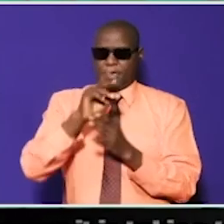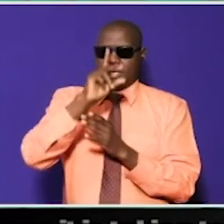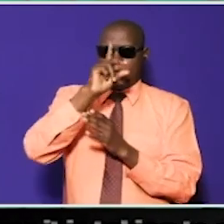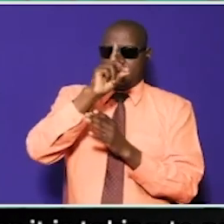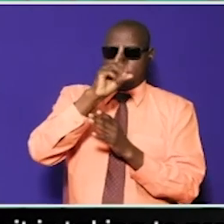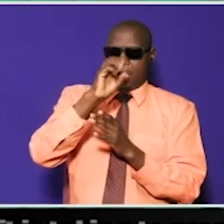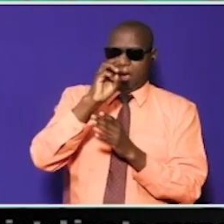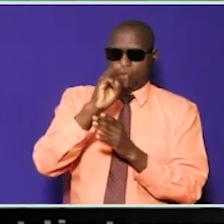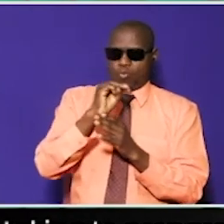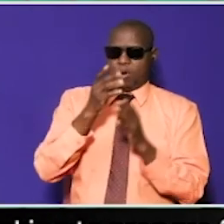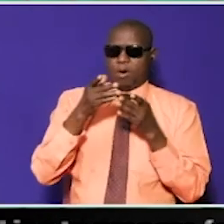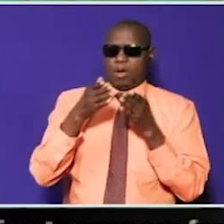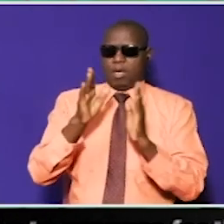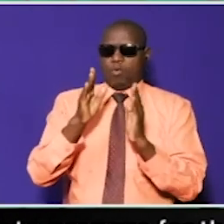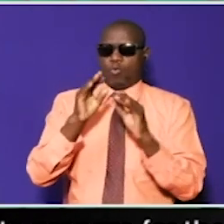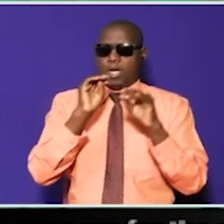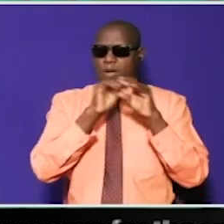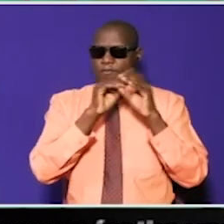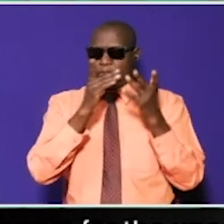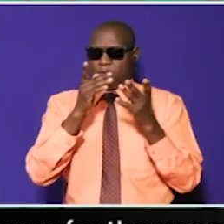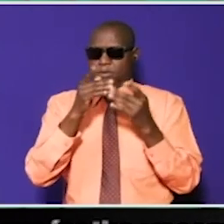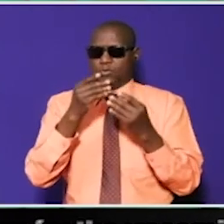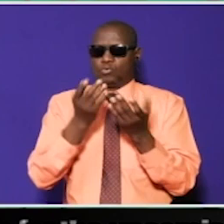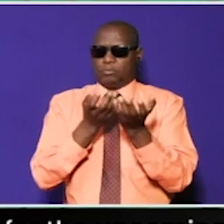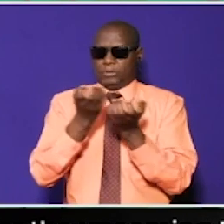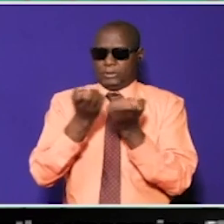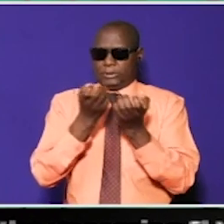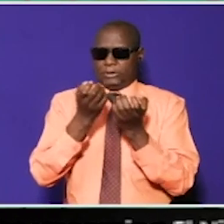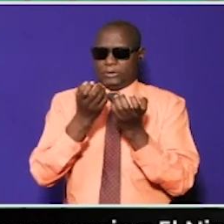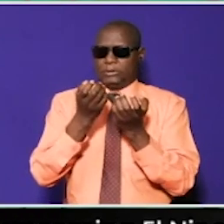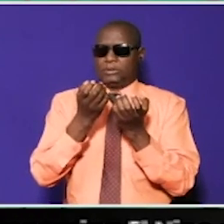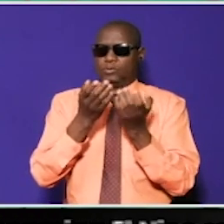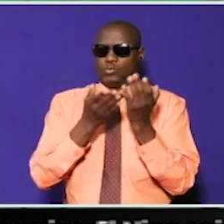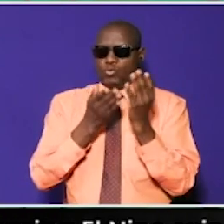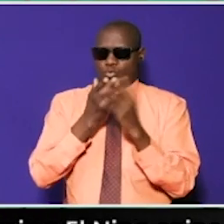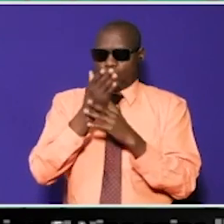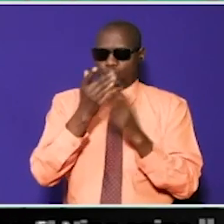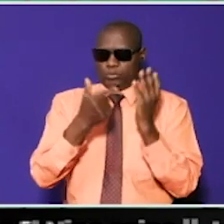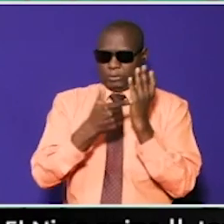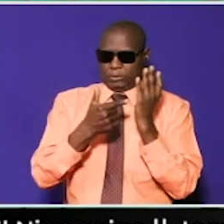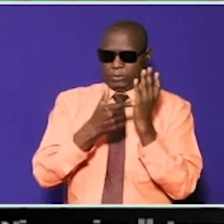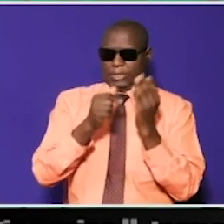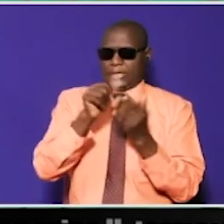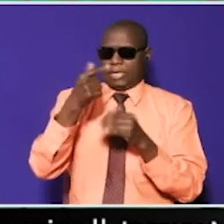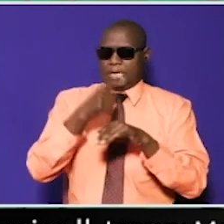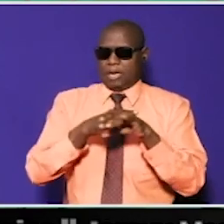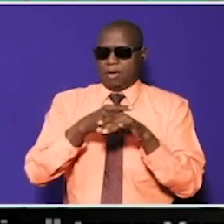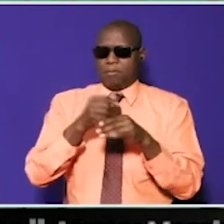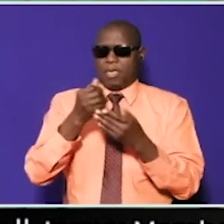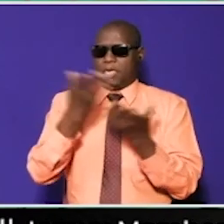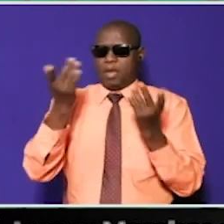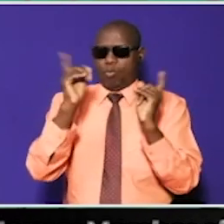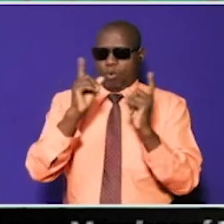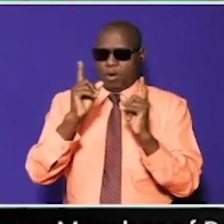allows investors to transact electronically at any time from anywhere in a